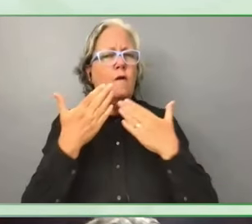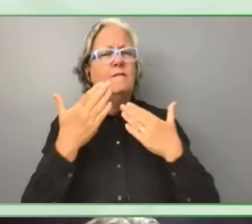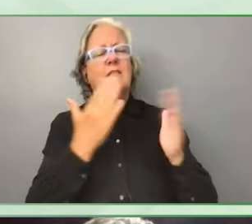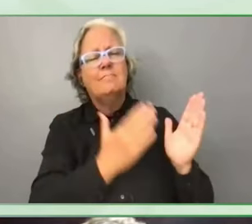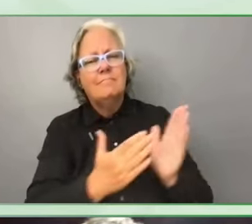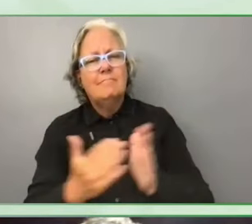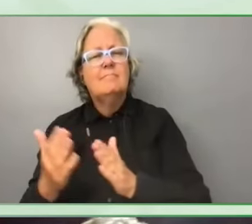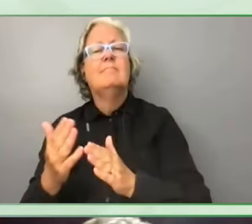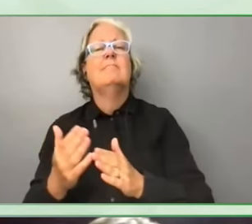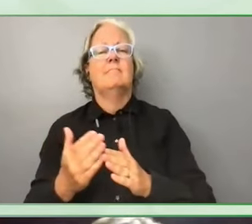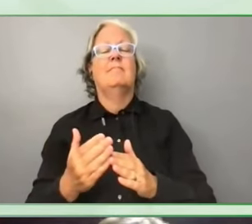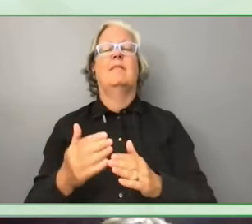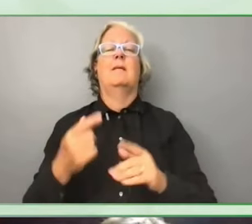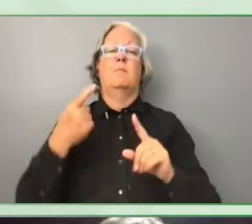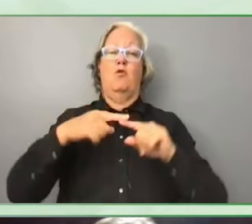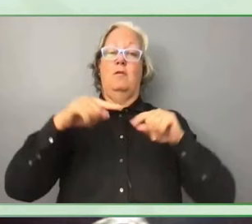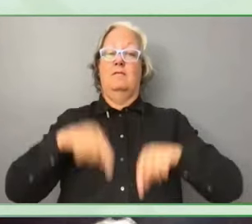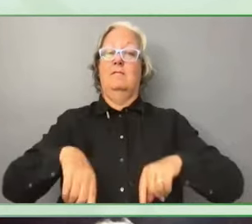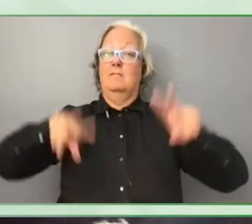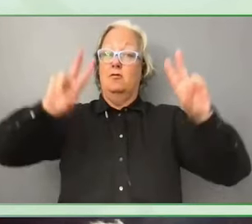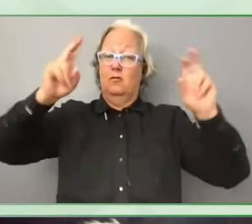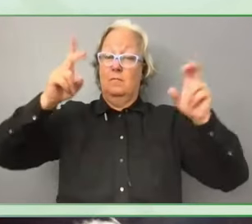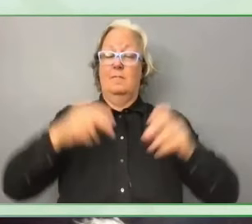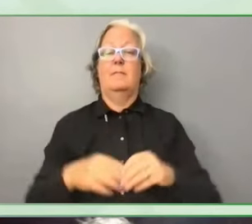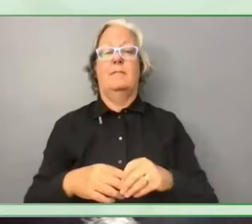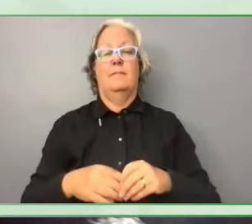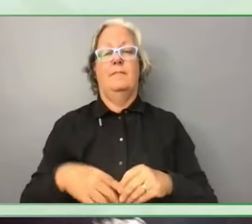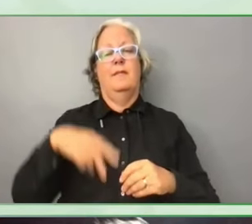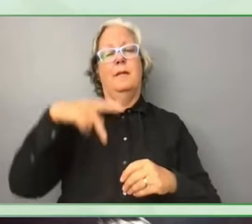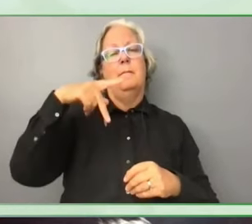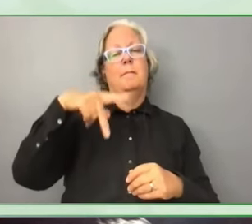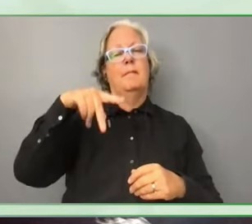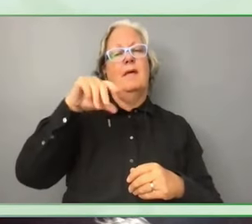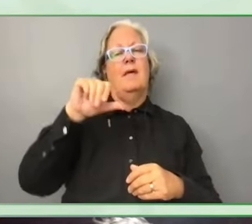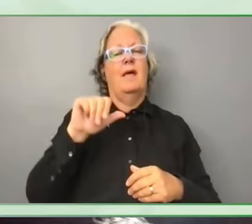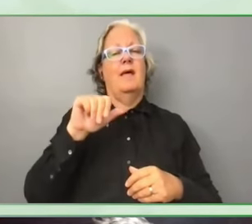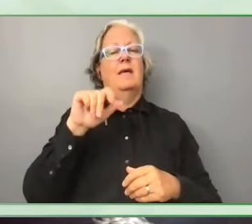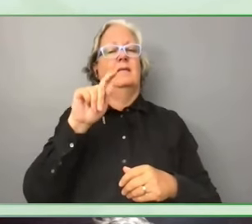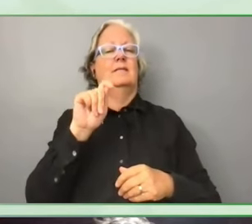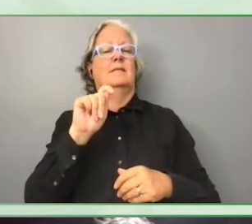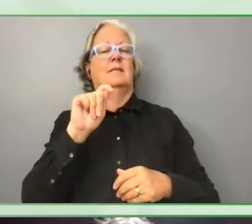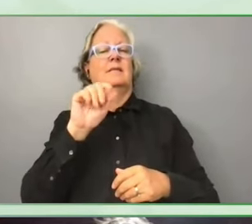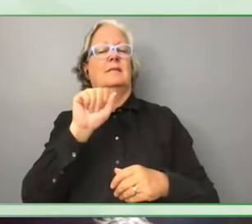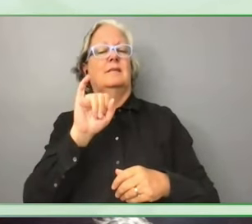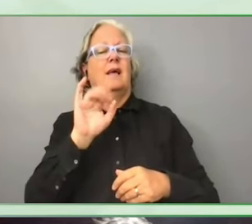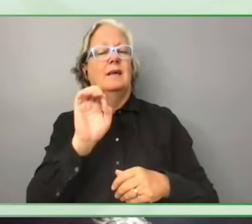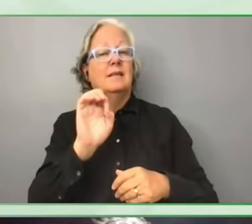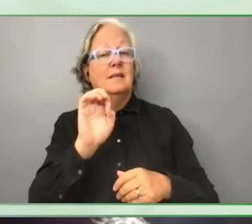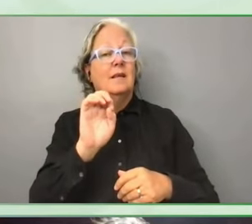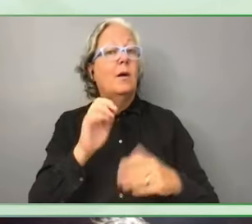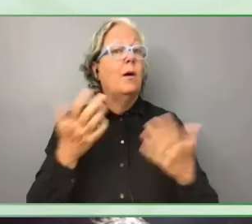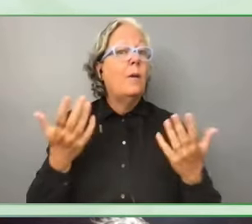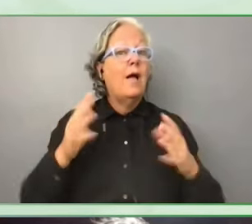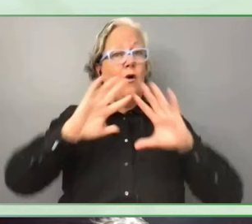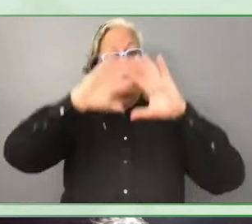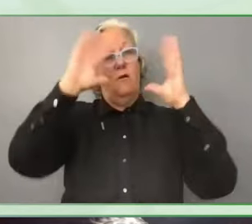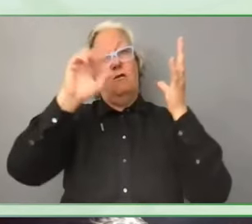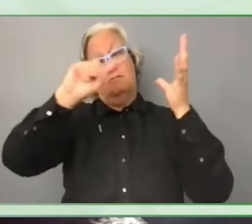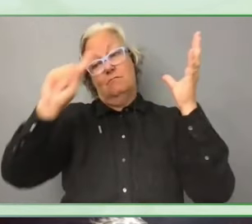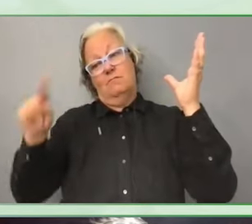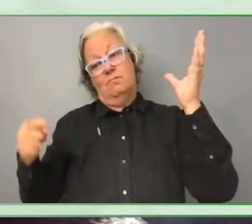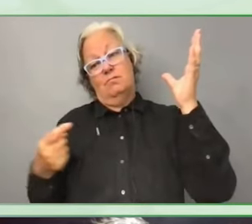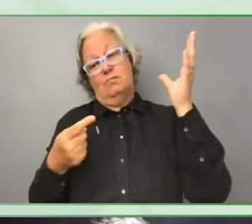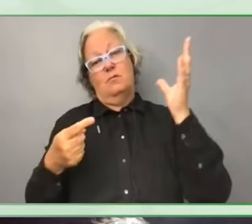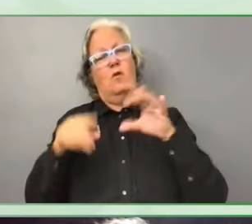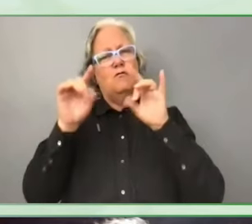to introduce Patsie FRAWLEY, all the way from Australia, which I think it's midnight